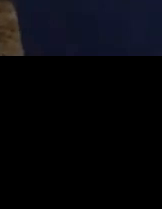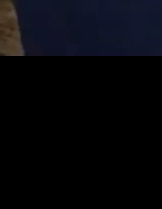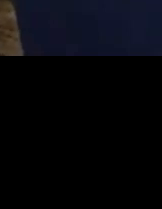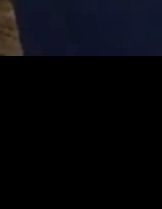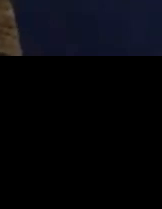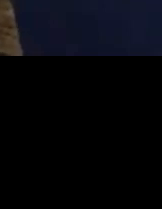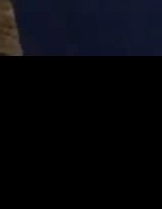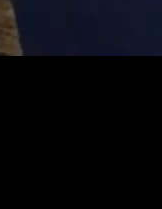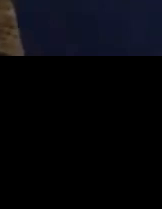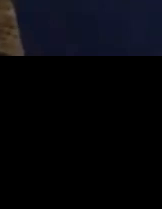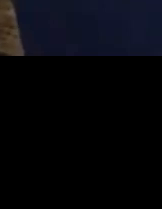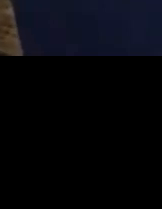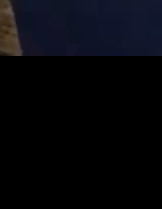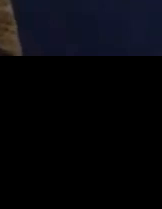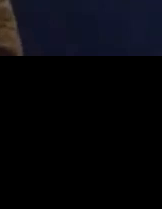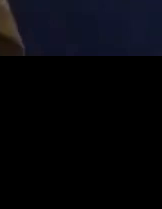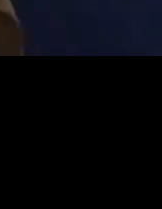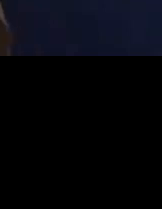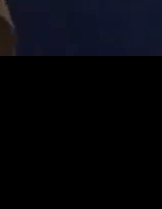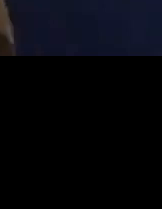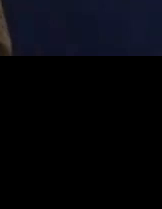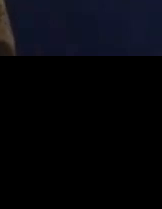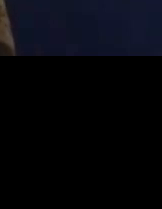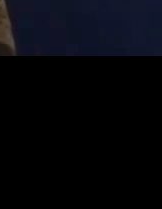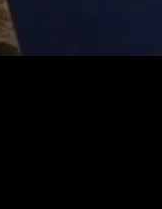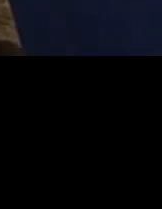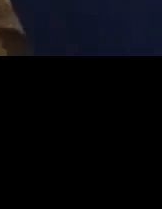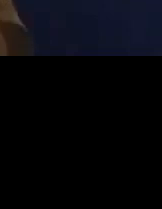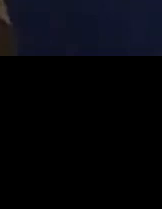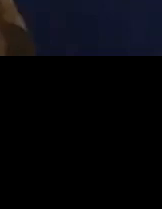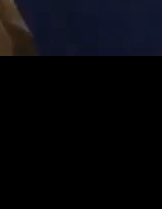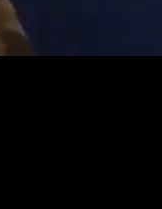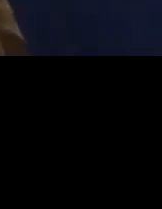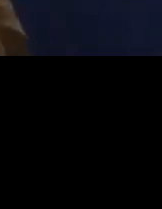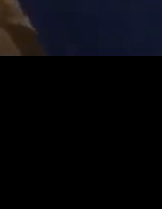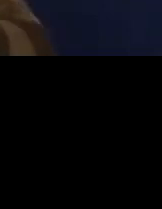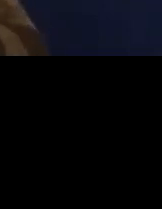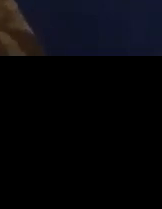10th at 2 o'clock. And with that, we bid you a good evening. Thank you for attending.